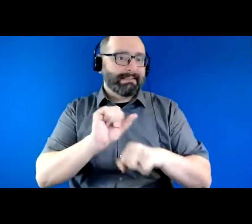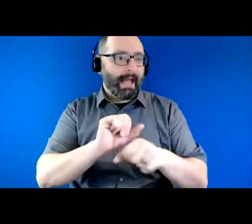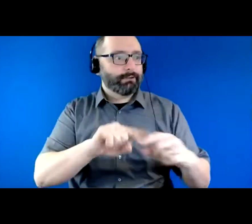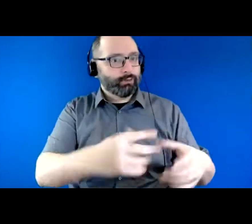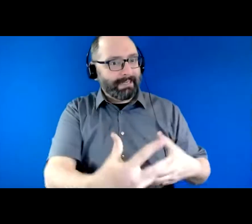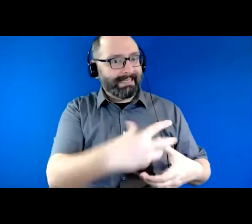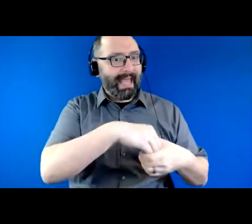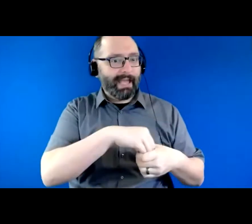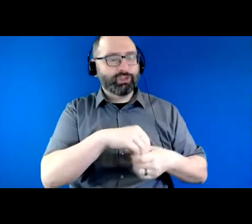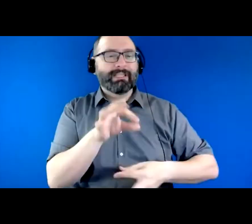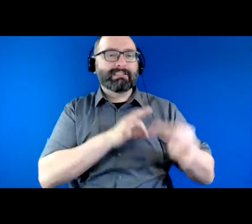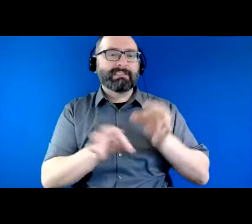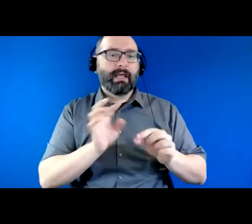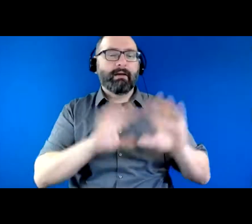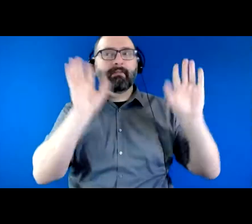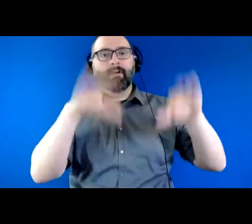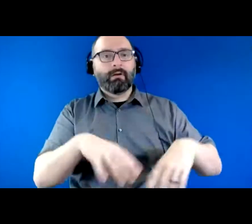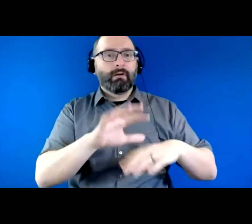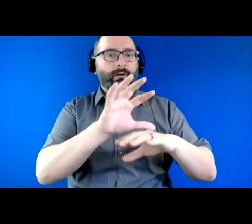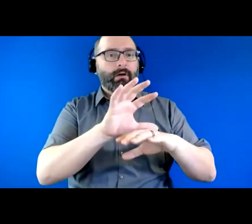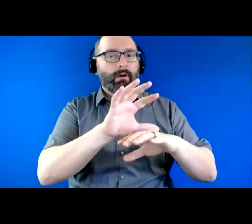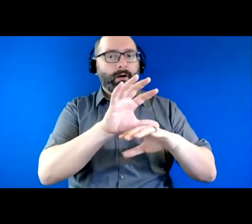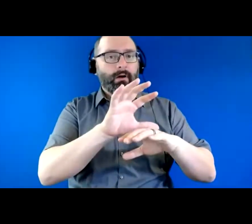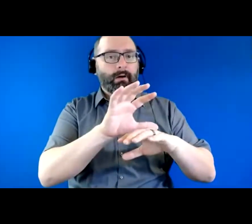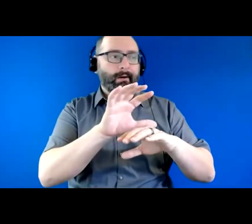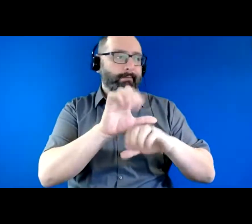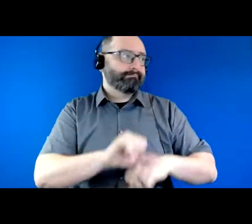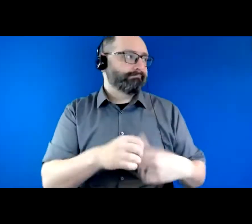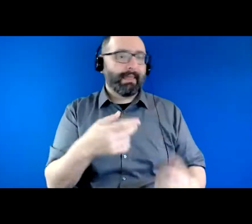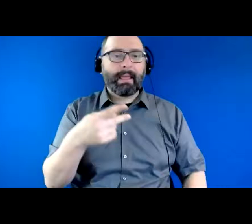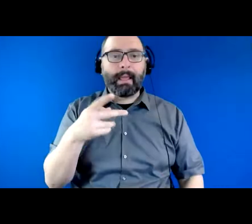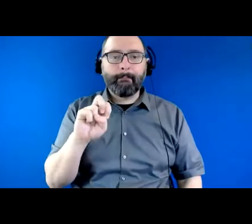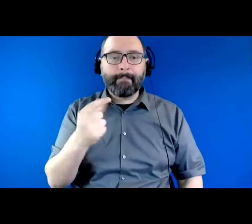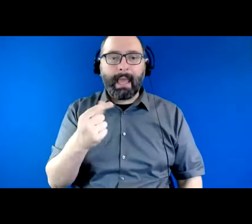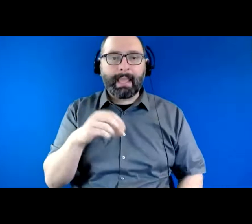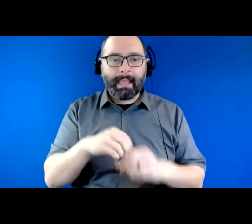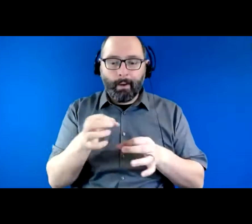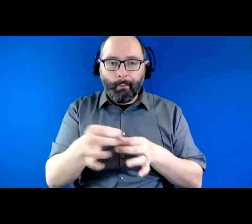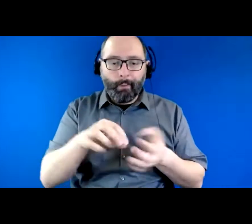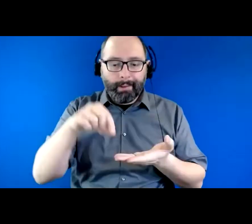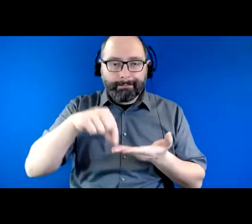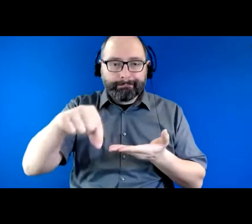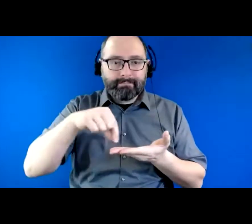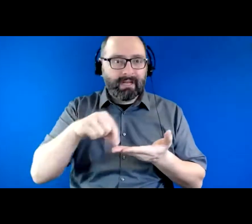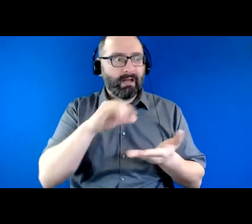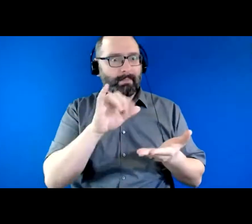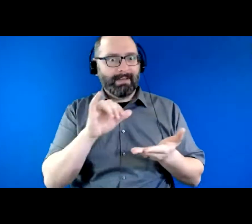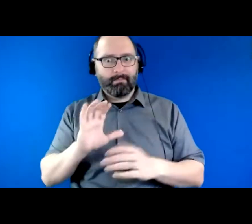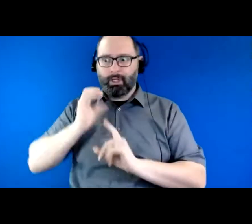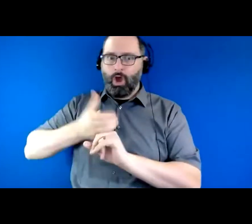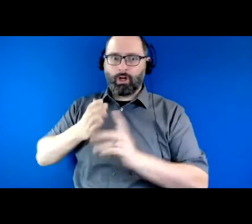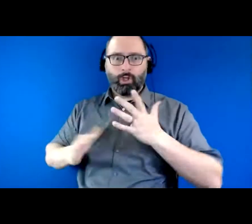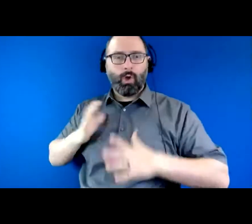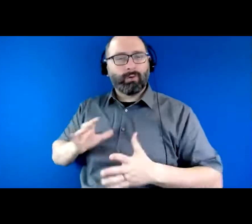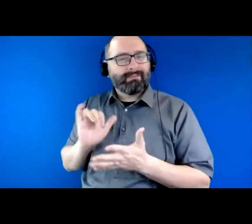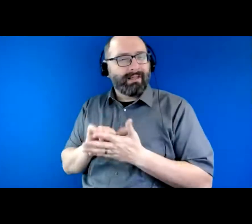versus maybe just kind of a rote task of, doing the pegs in a hole or cones or like that. This is something that's meaningful, this person maintaining